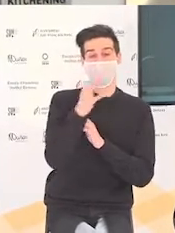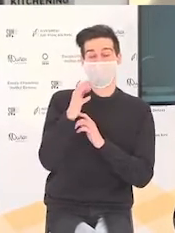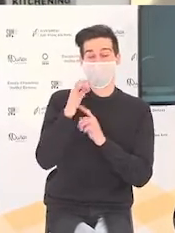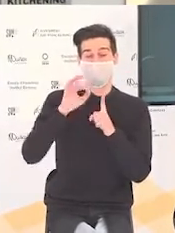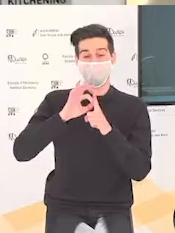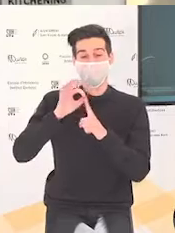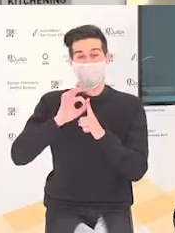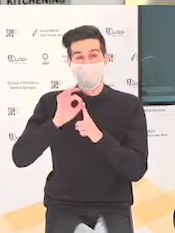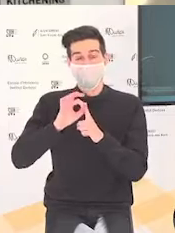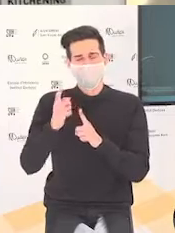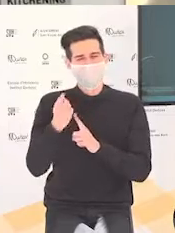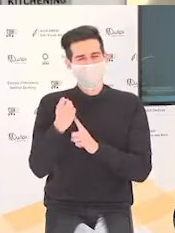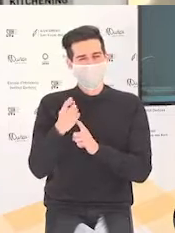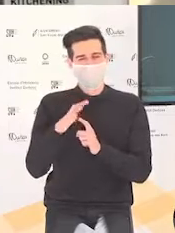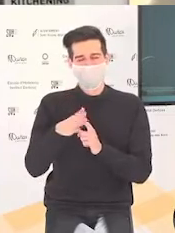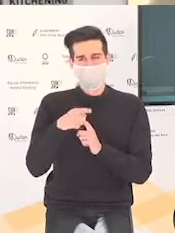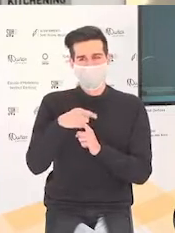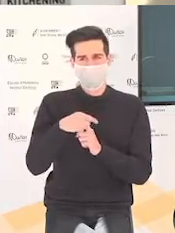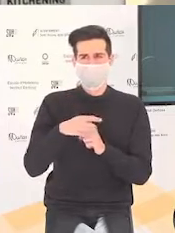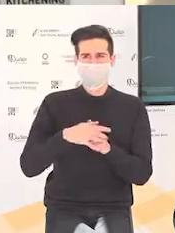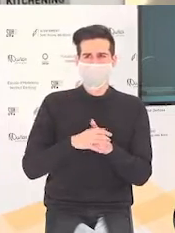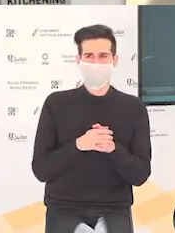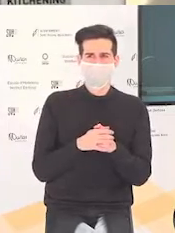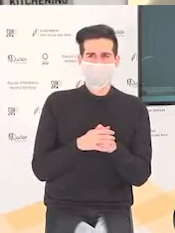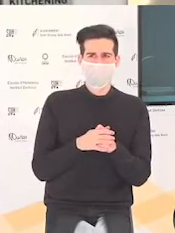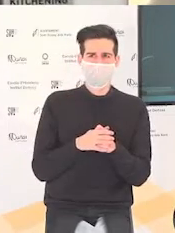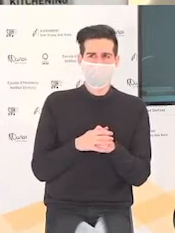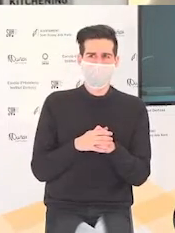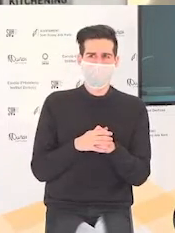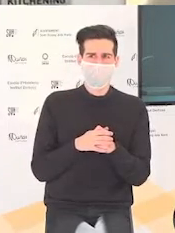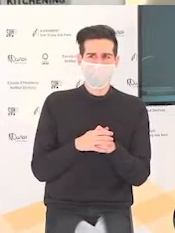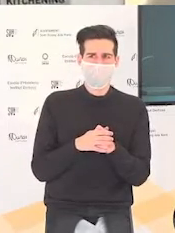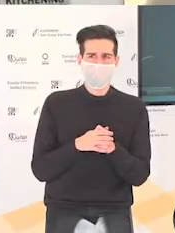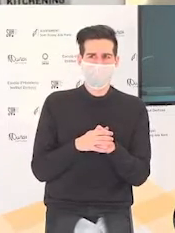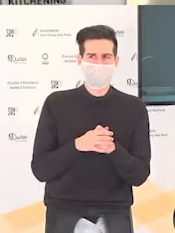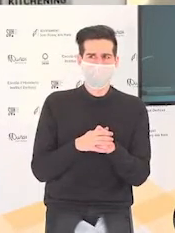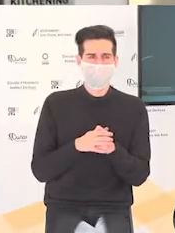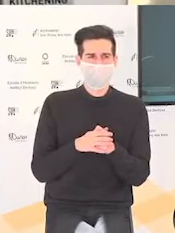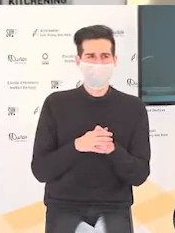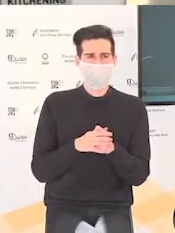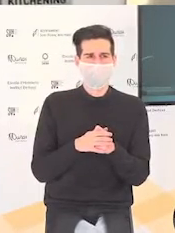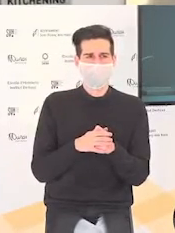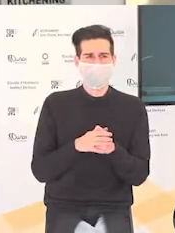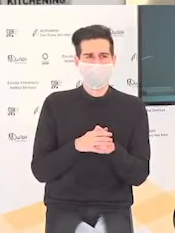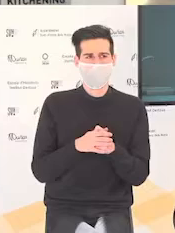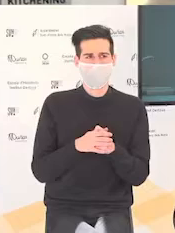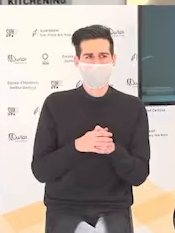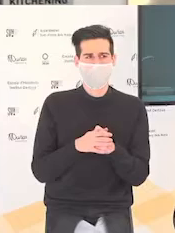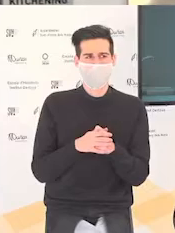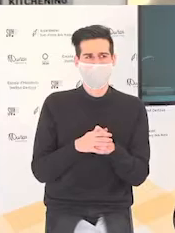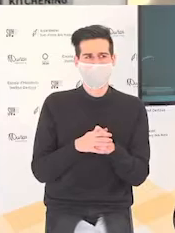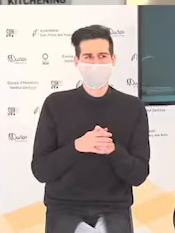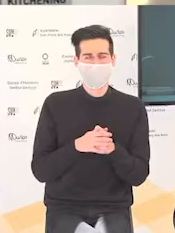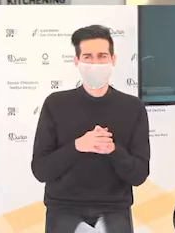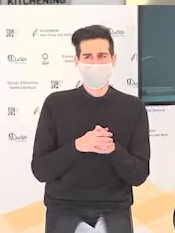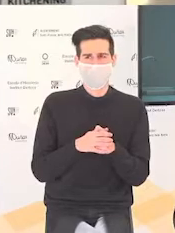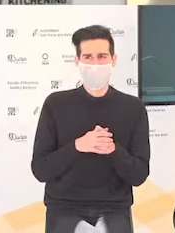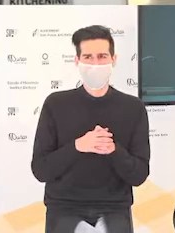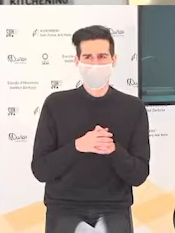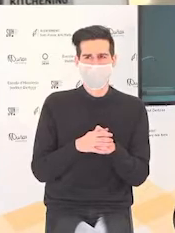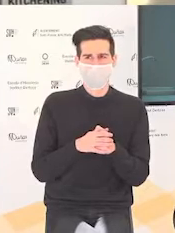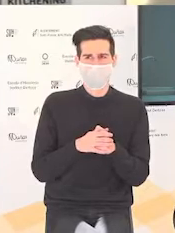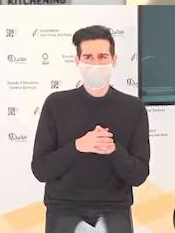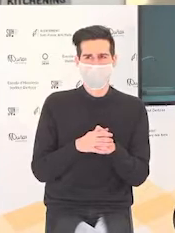grados. I've got two different types of thermometers that I work with. I work with a laser thermometer and I work with